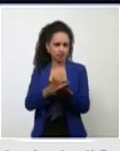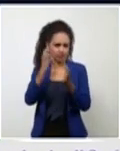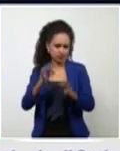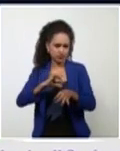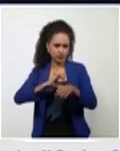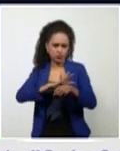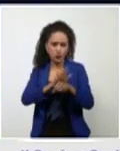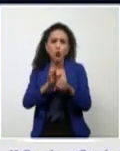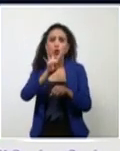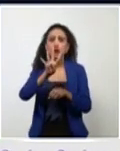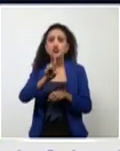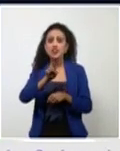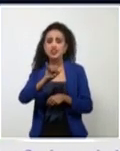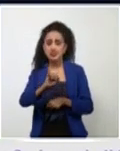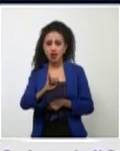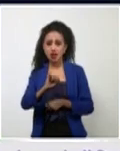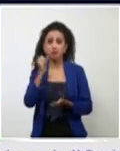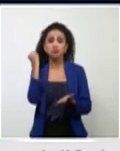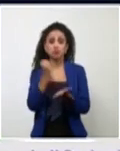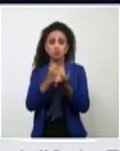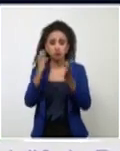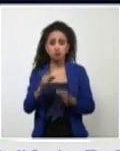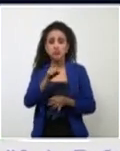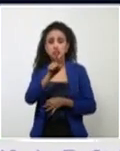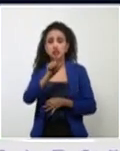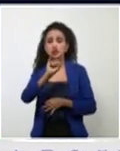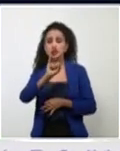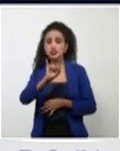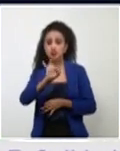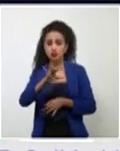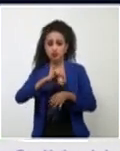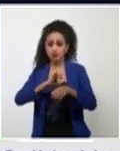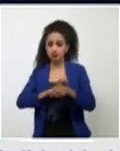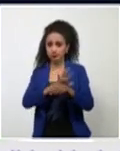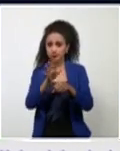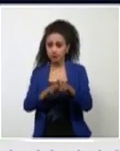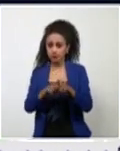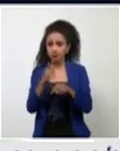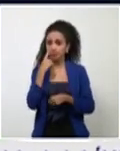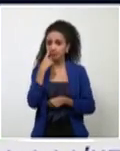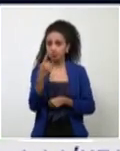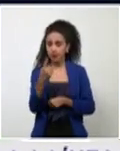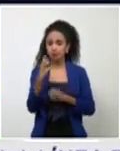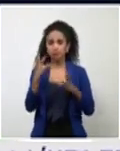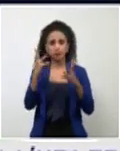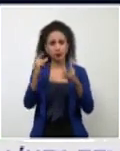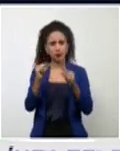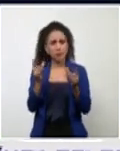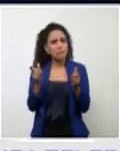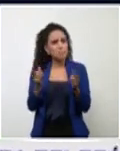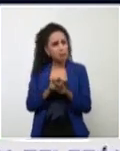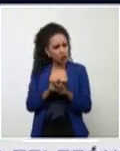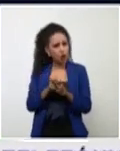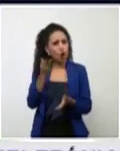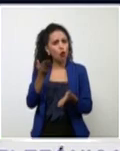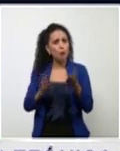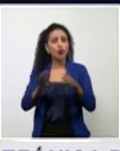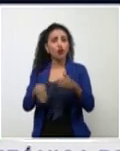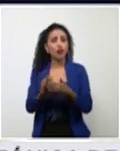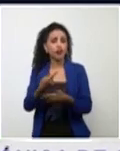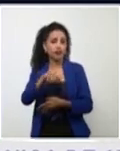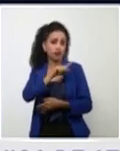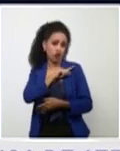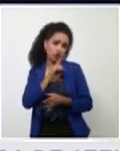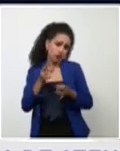416 suspected, and 168 confirmed. Note that these figures